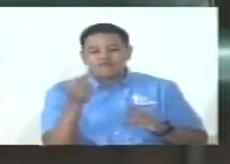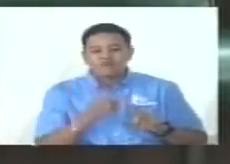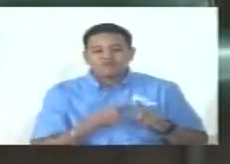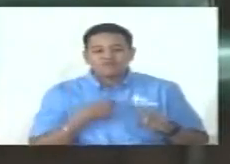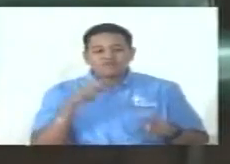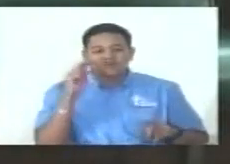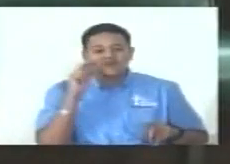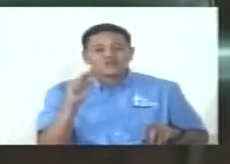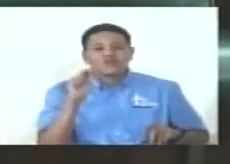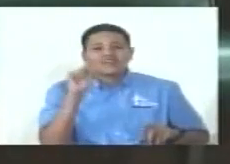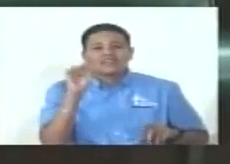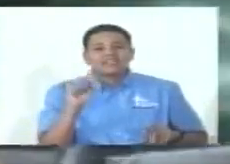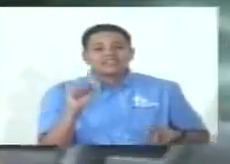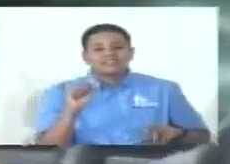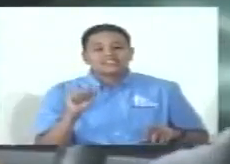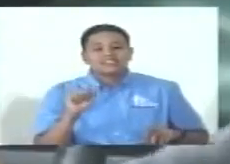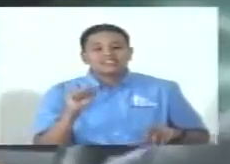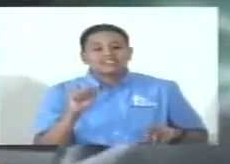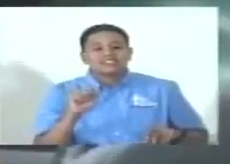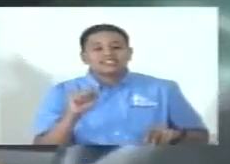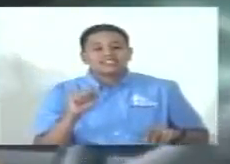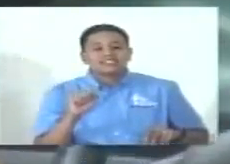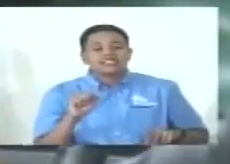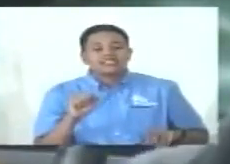Not as simplistic as that.